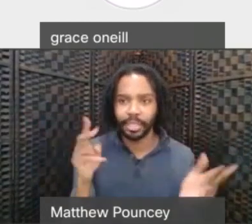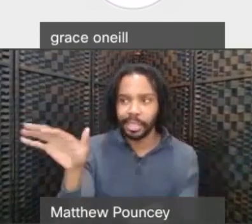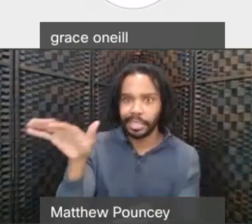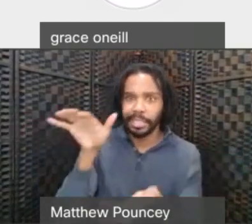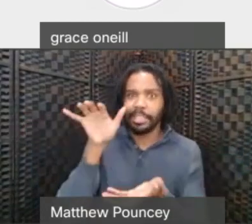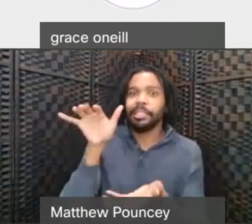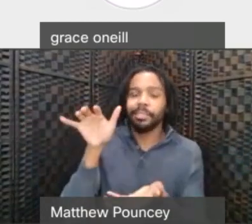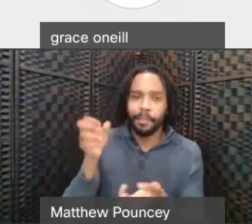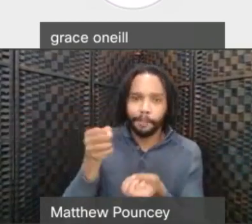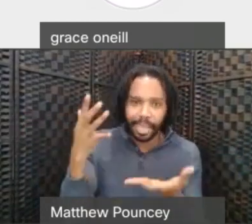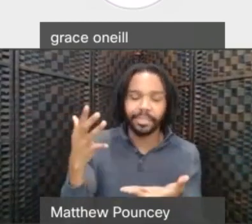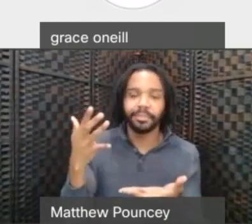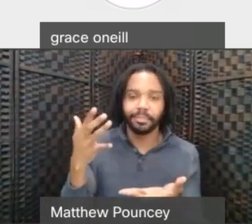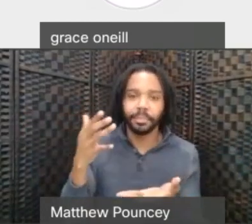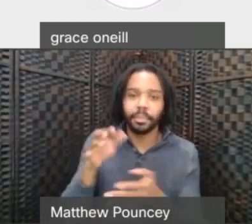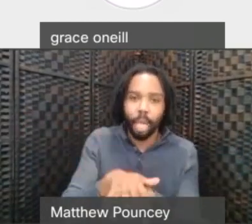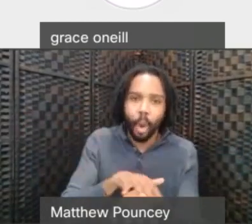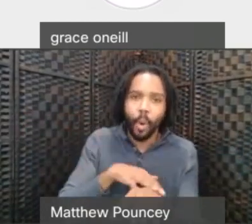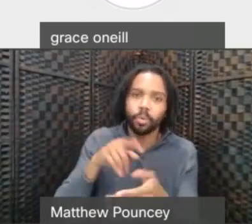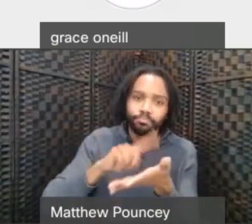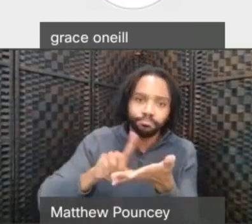I had communicated before, I know that